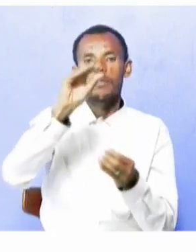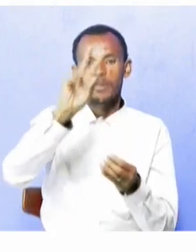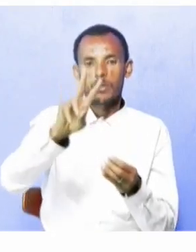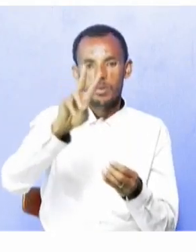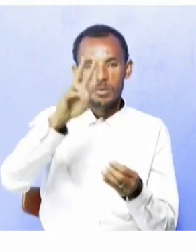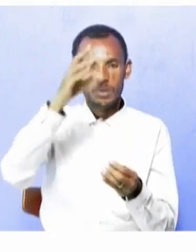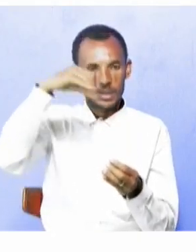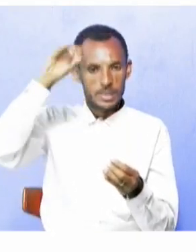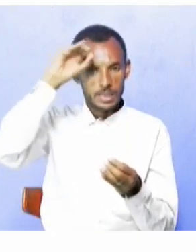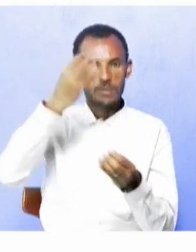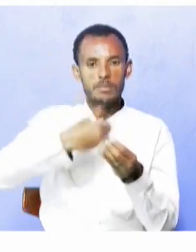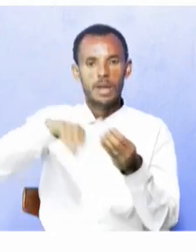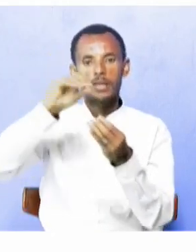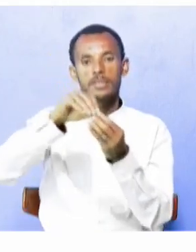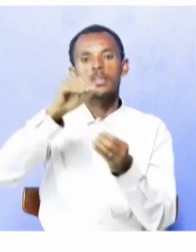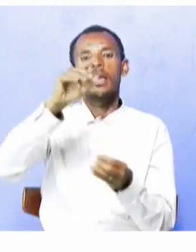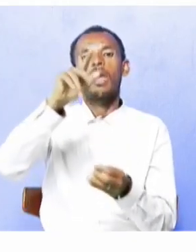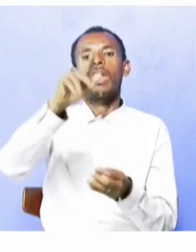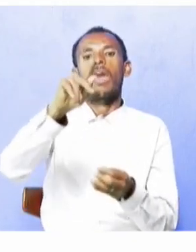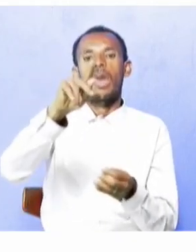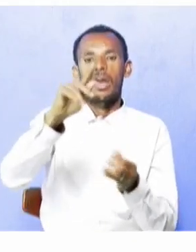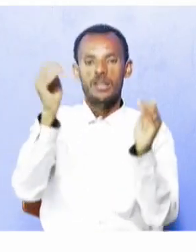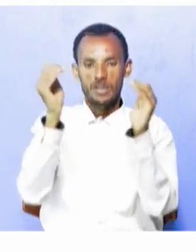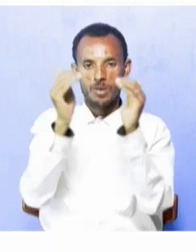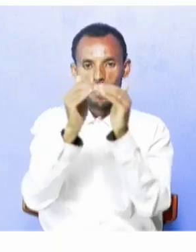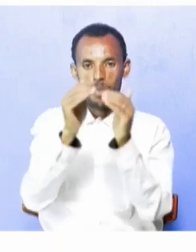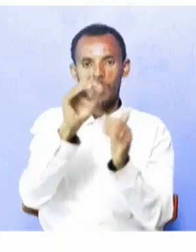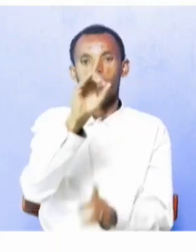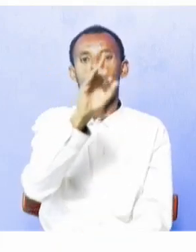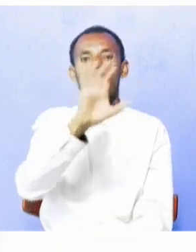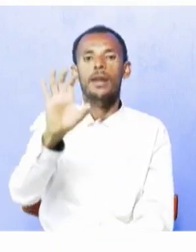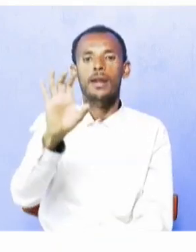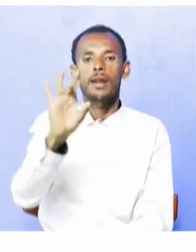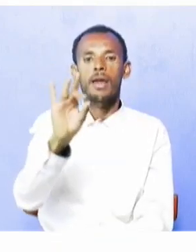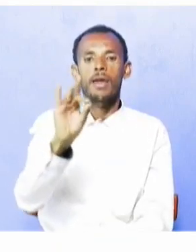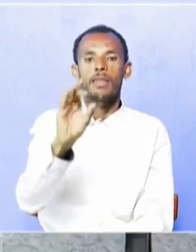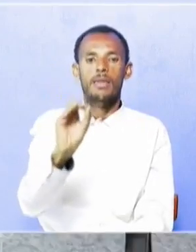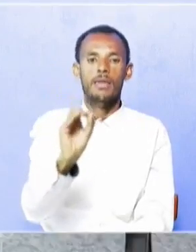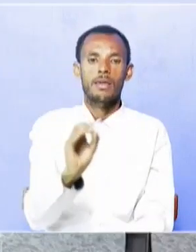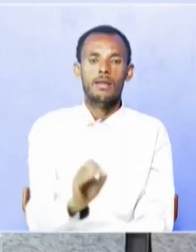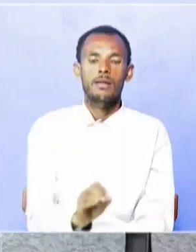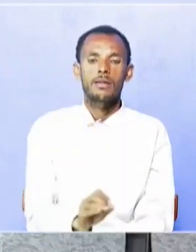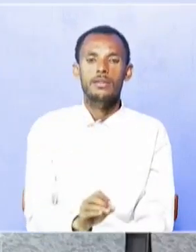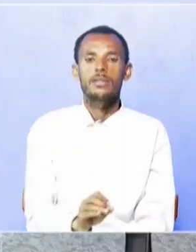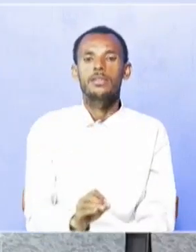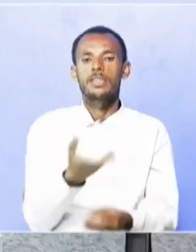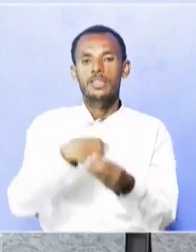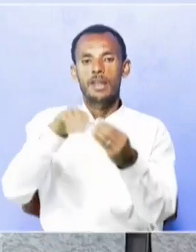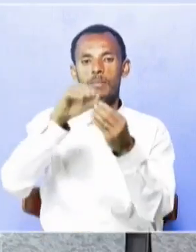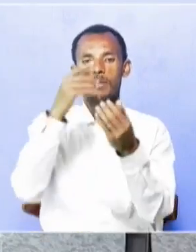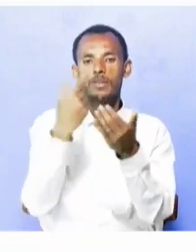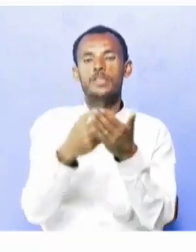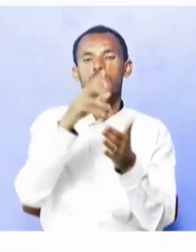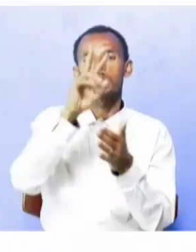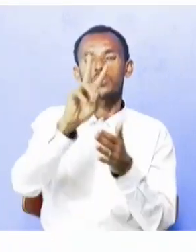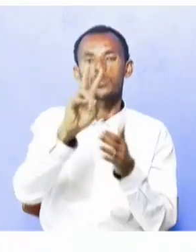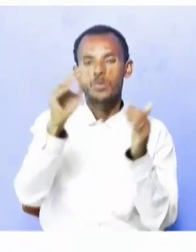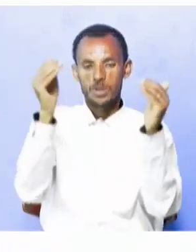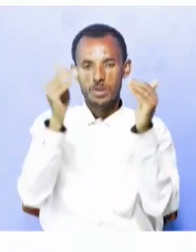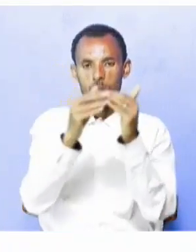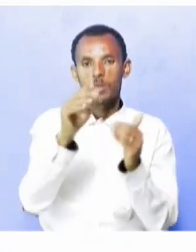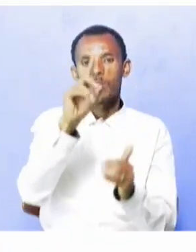degree plus K is 180 degree, right? So the sum of these two is